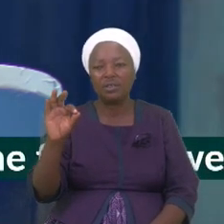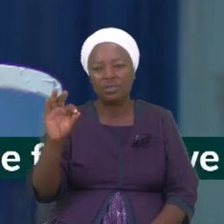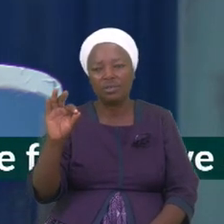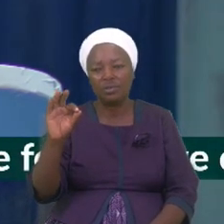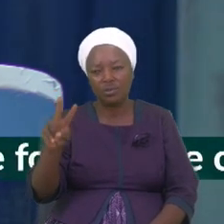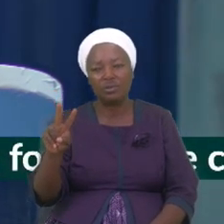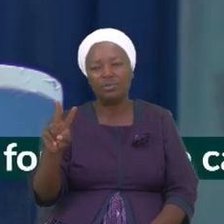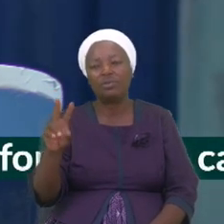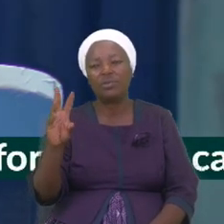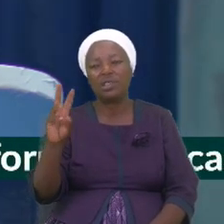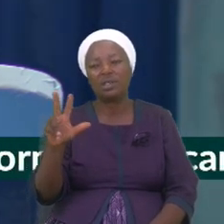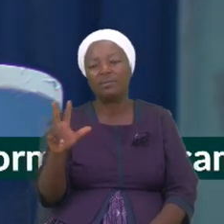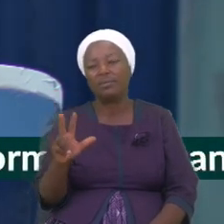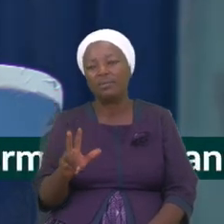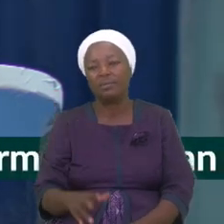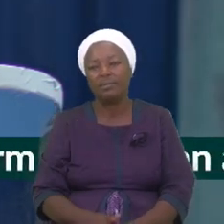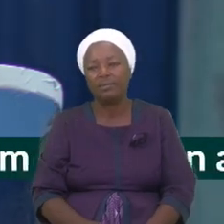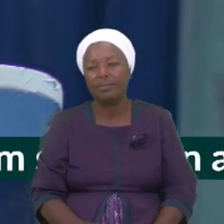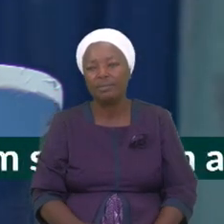+234 915 444 9263.